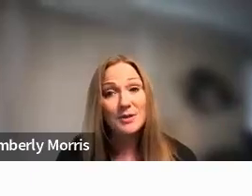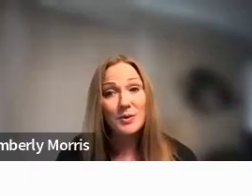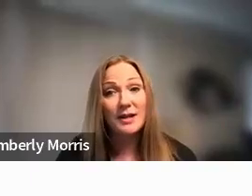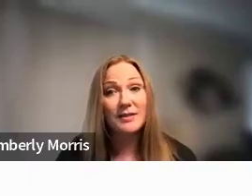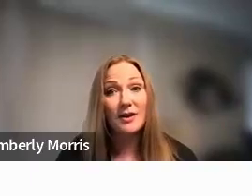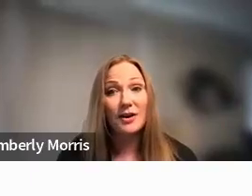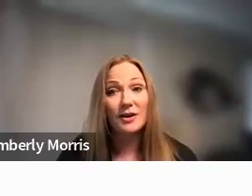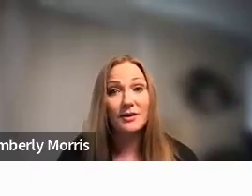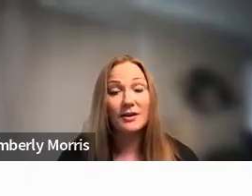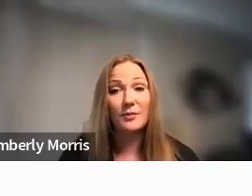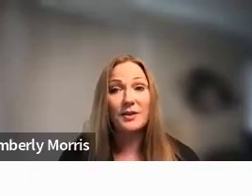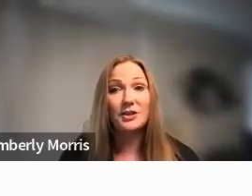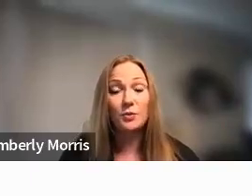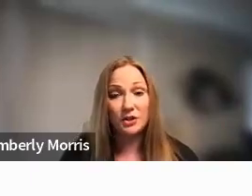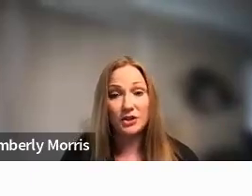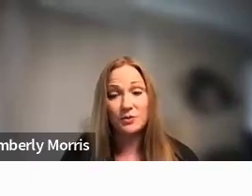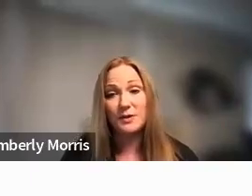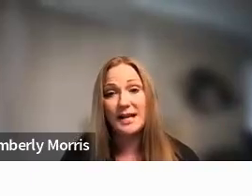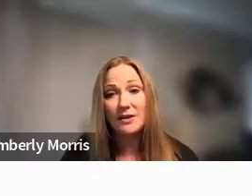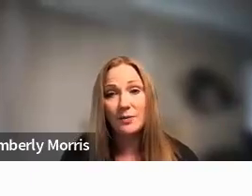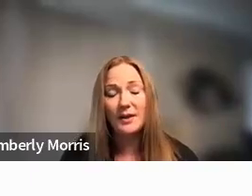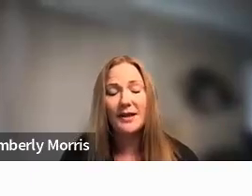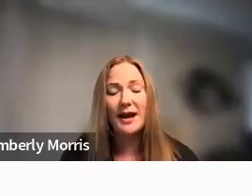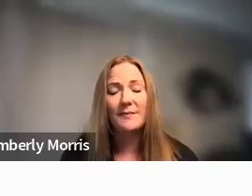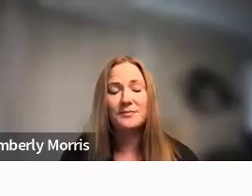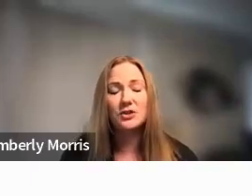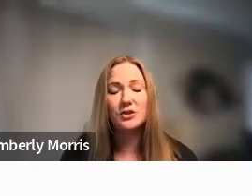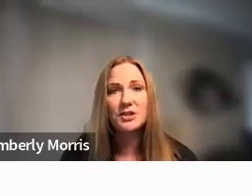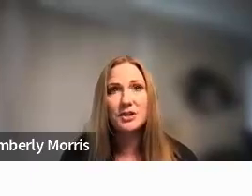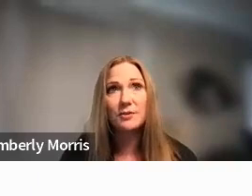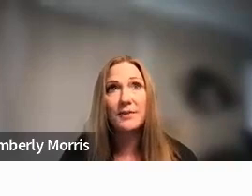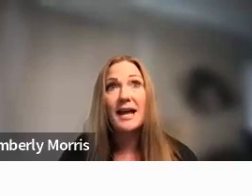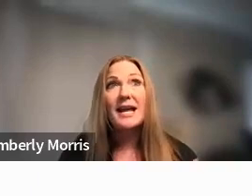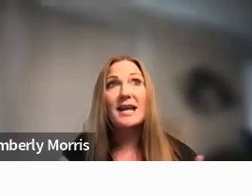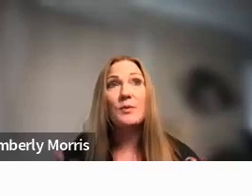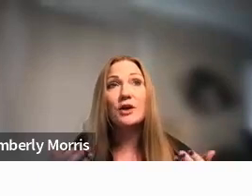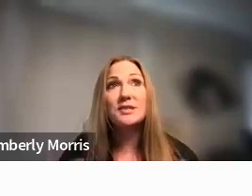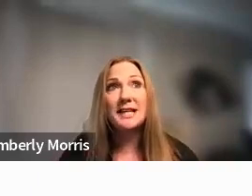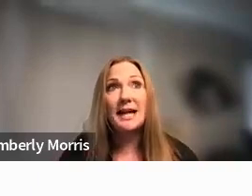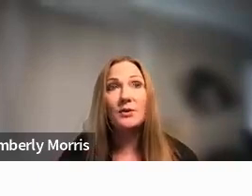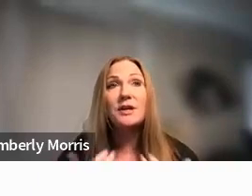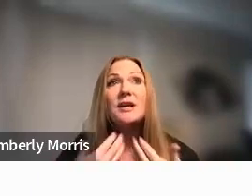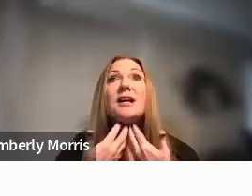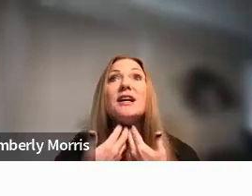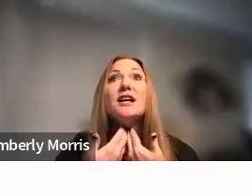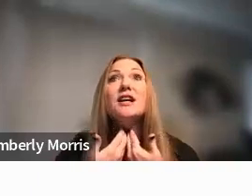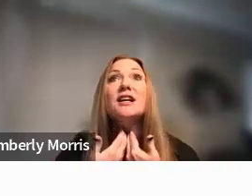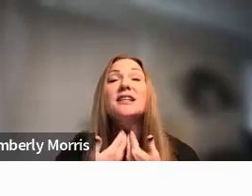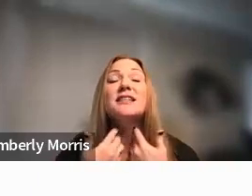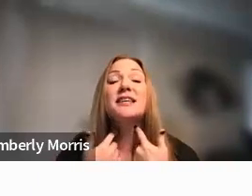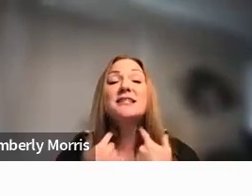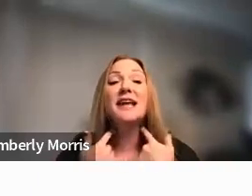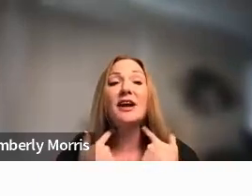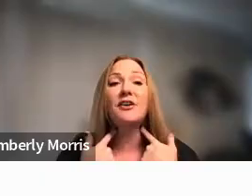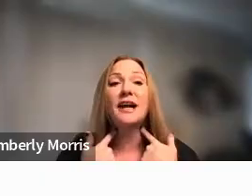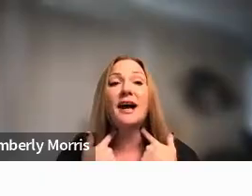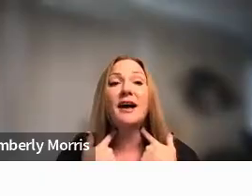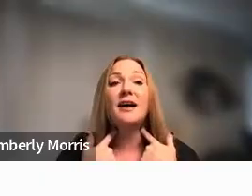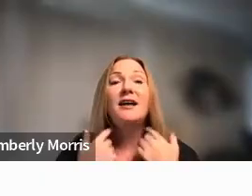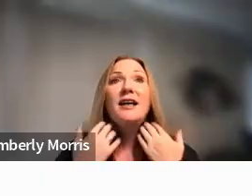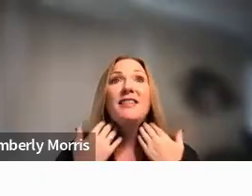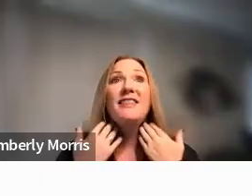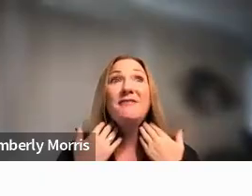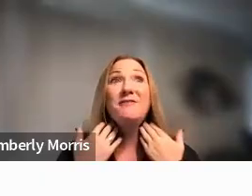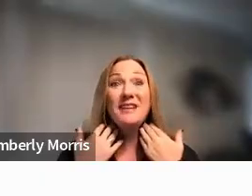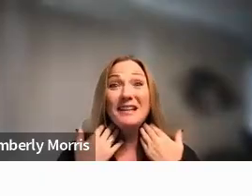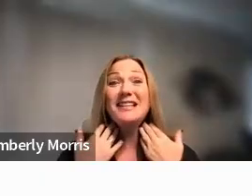that happens with children with charge syndrome. When it goes down to this